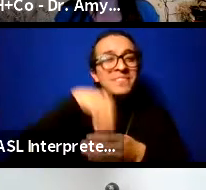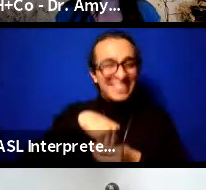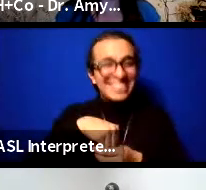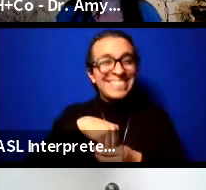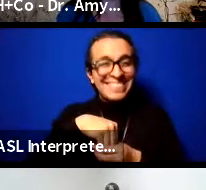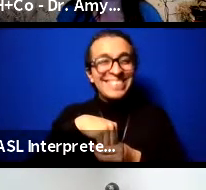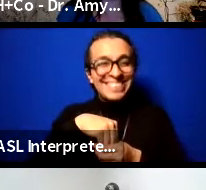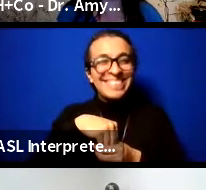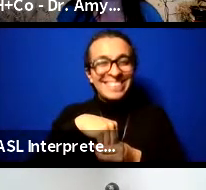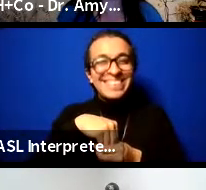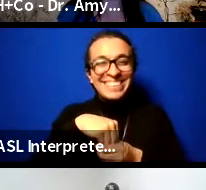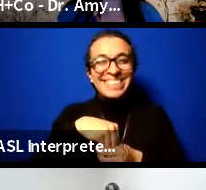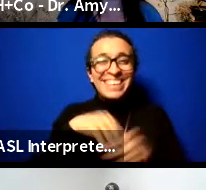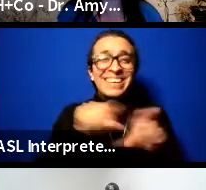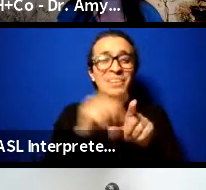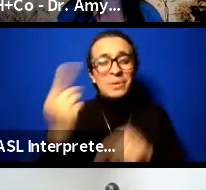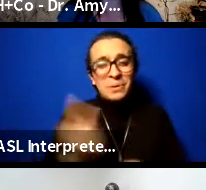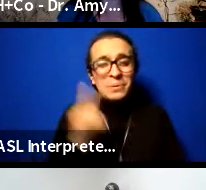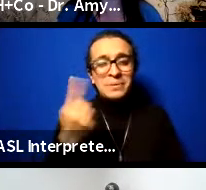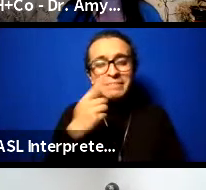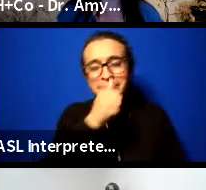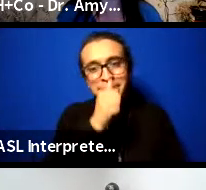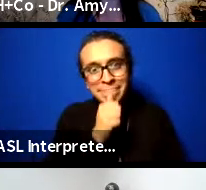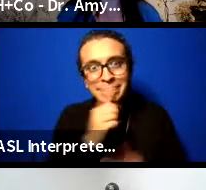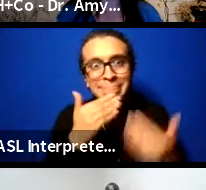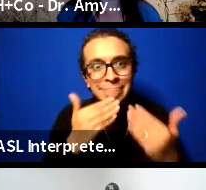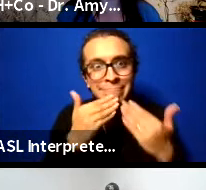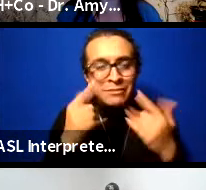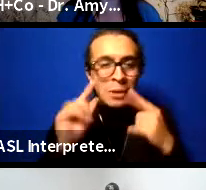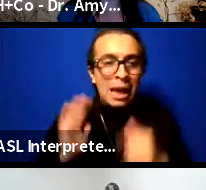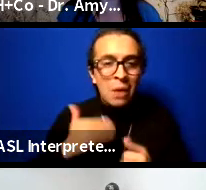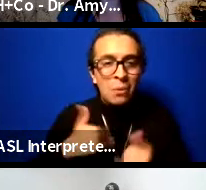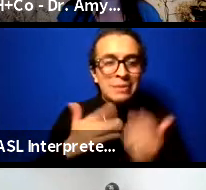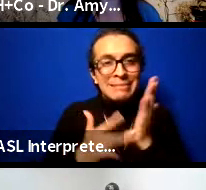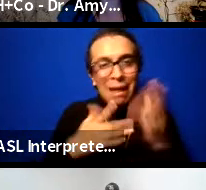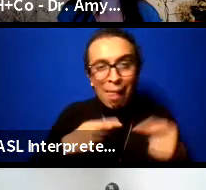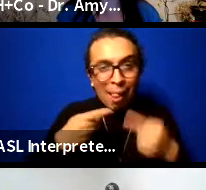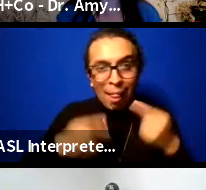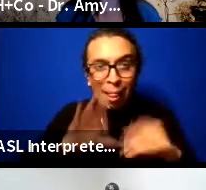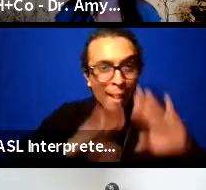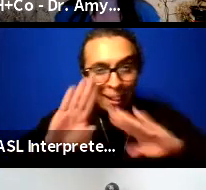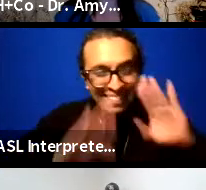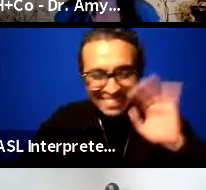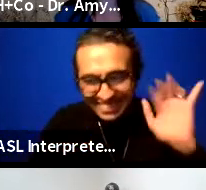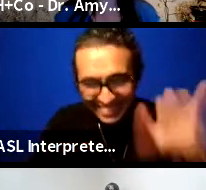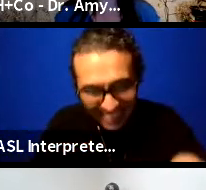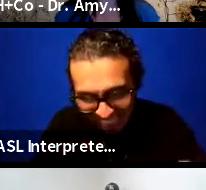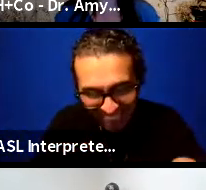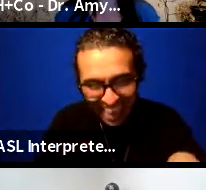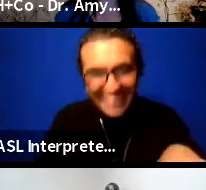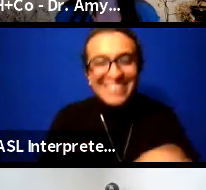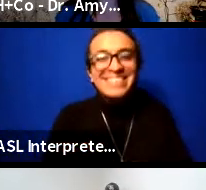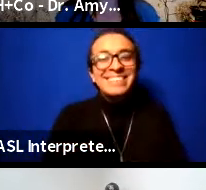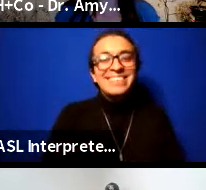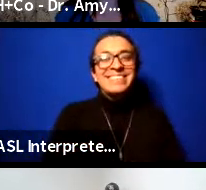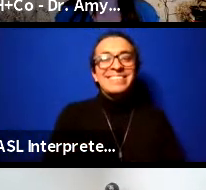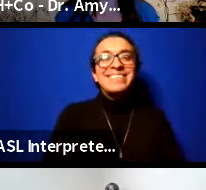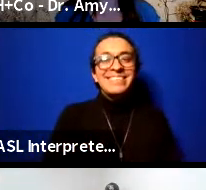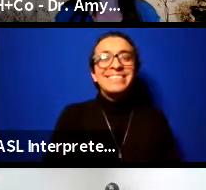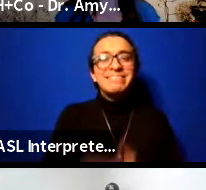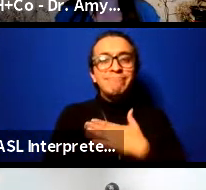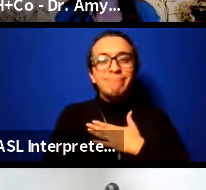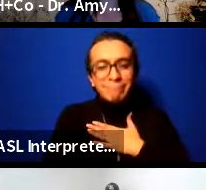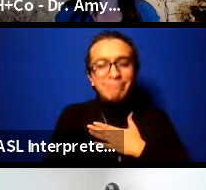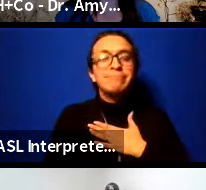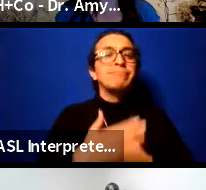participating, and as always, for bearing with us through all the technological things that we need to get through in these meetings. Really